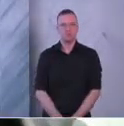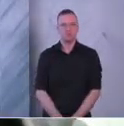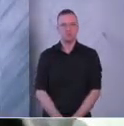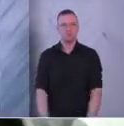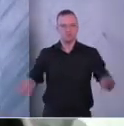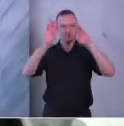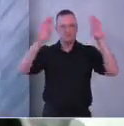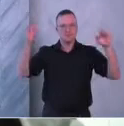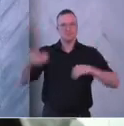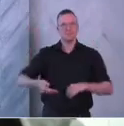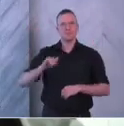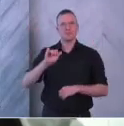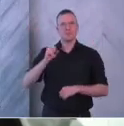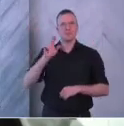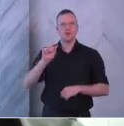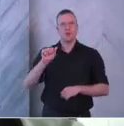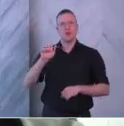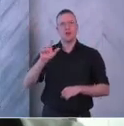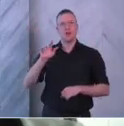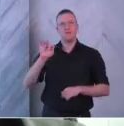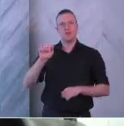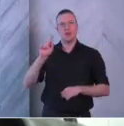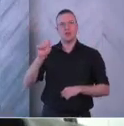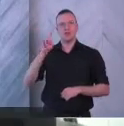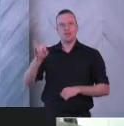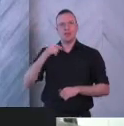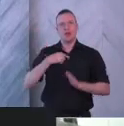Hello, my name is Aisha Alperzadi, and I represent the,